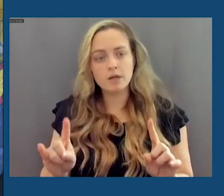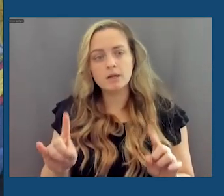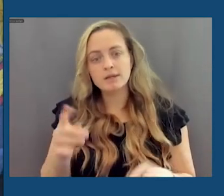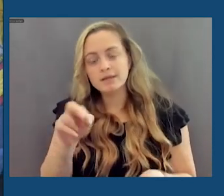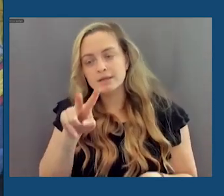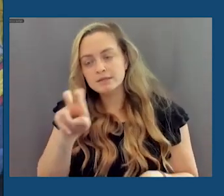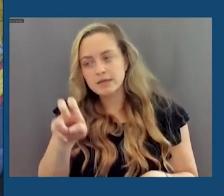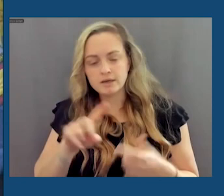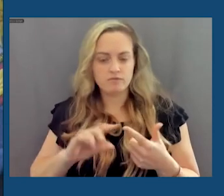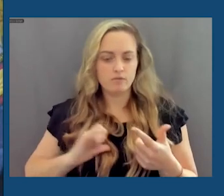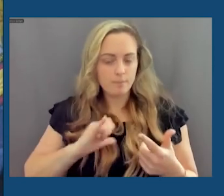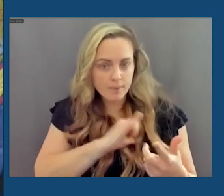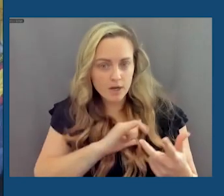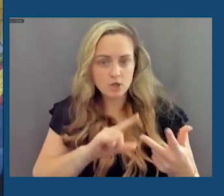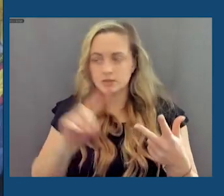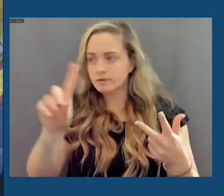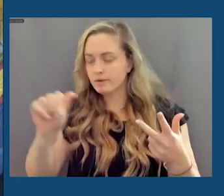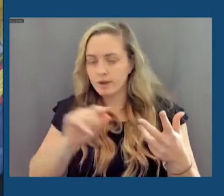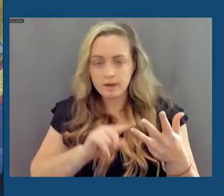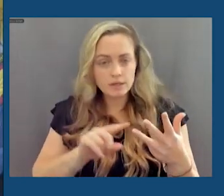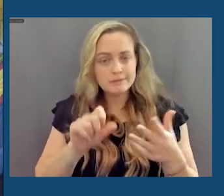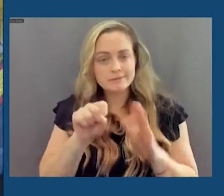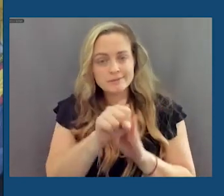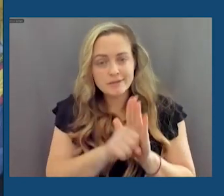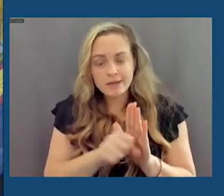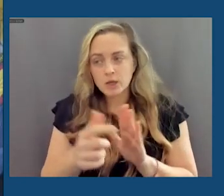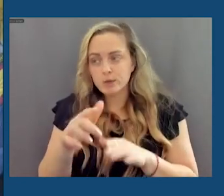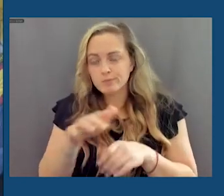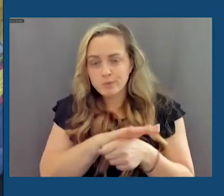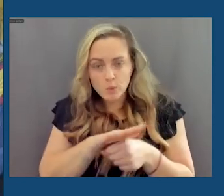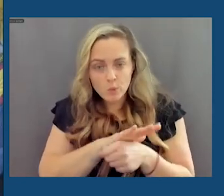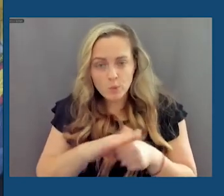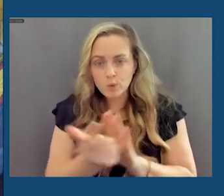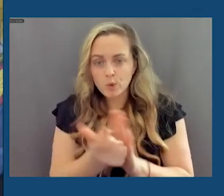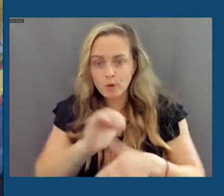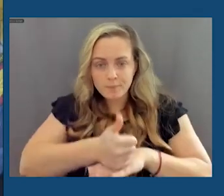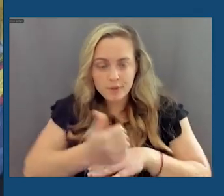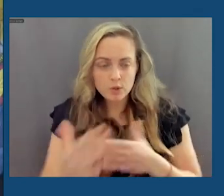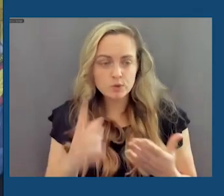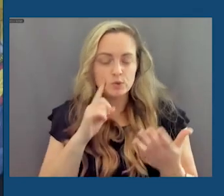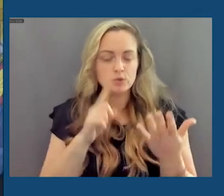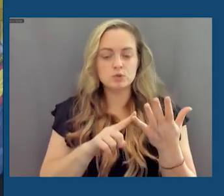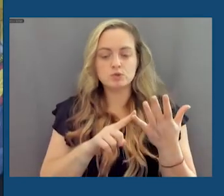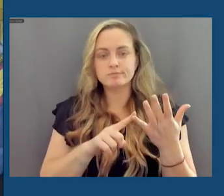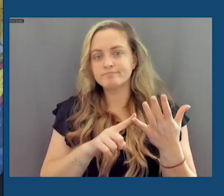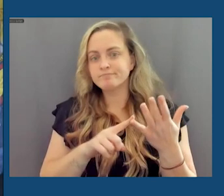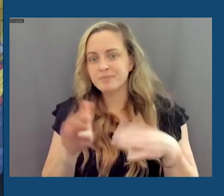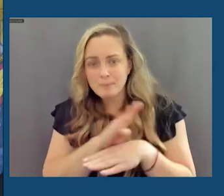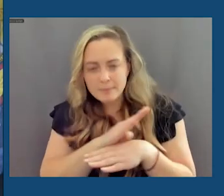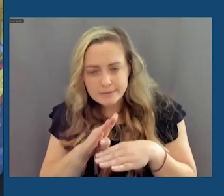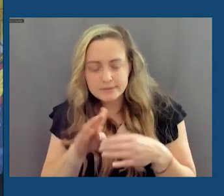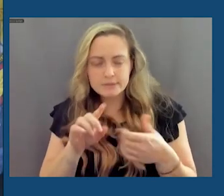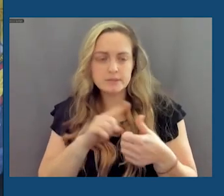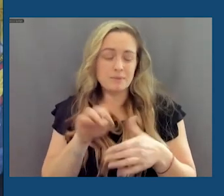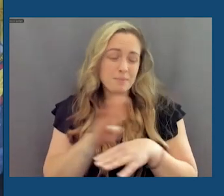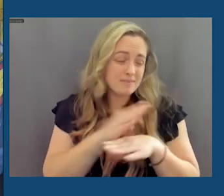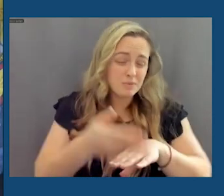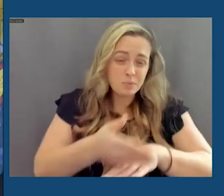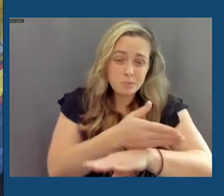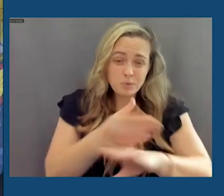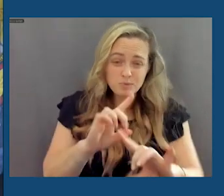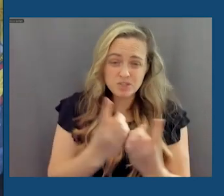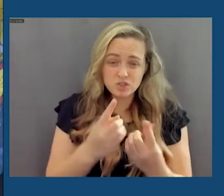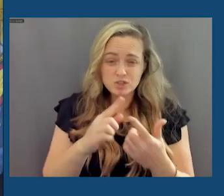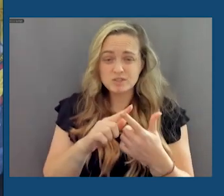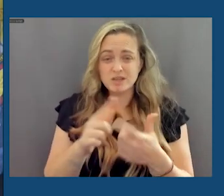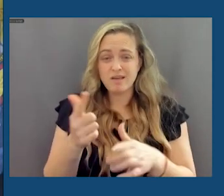mayors, district attorneys, state and local lawmakers, local chambers of commerce, business improvement districts, and law enforcement, just